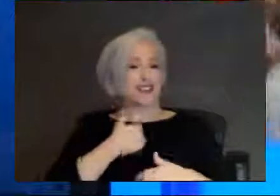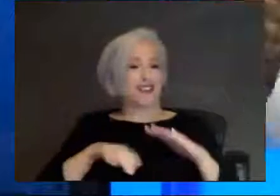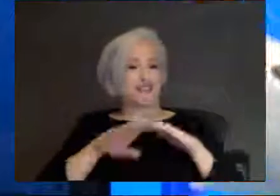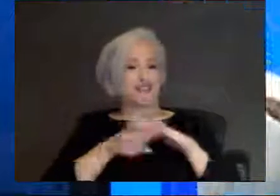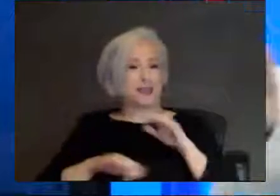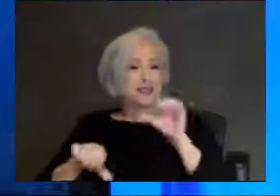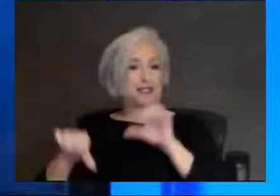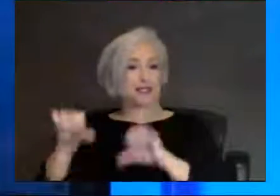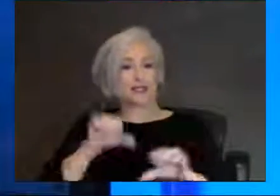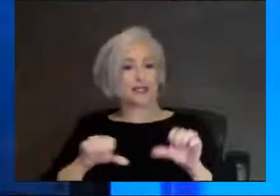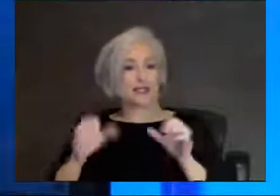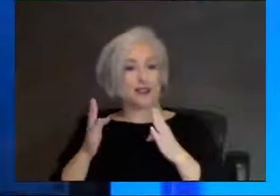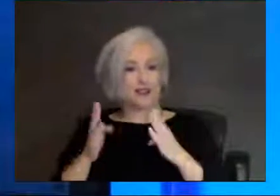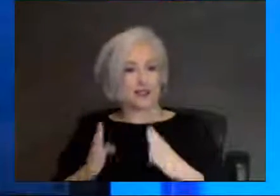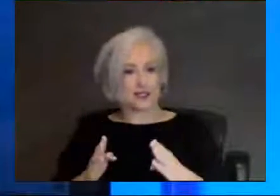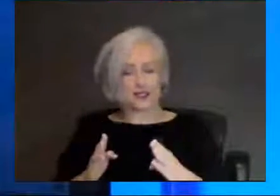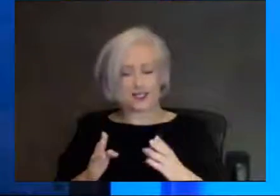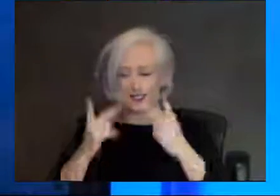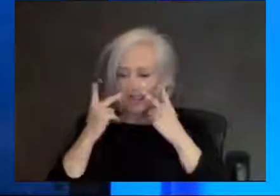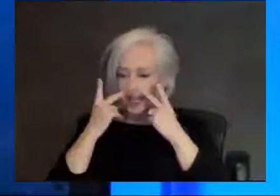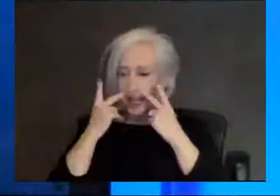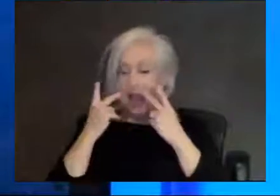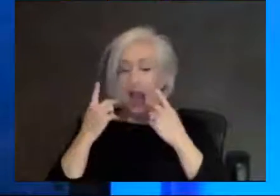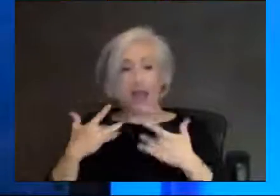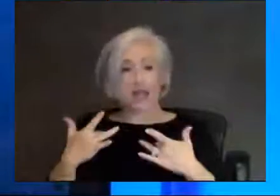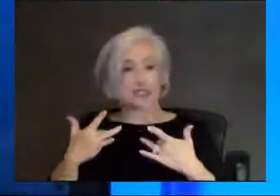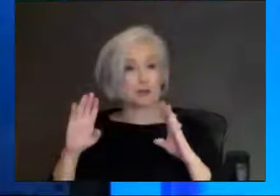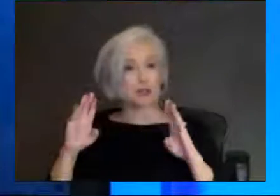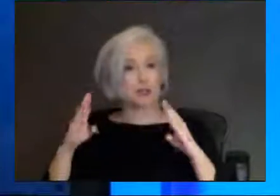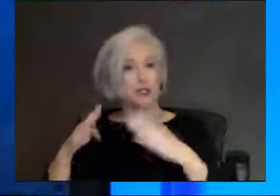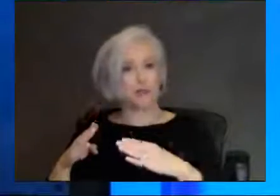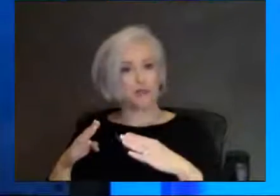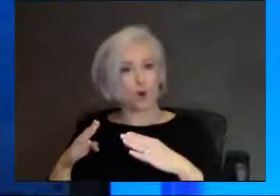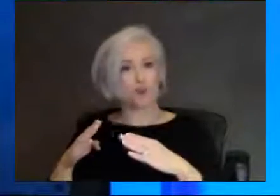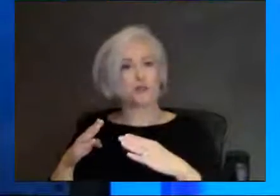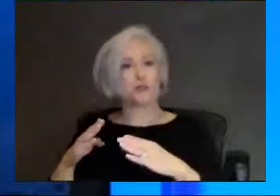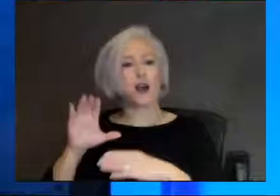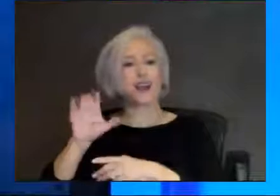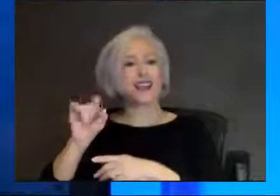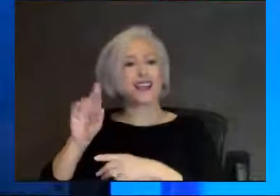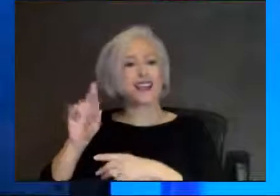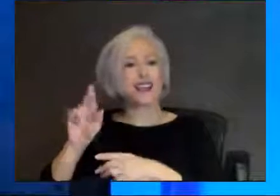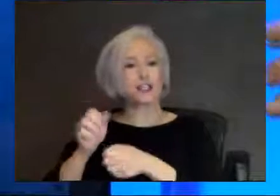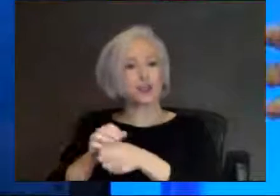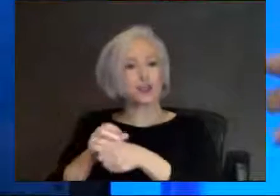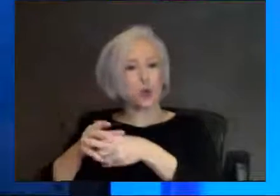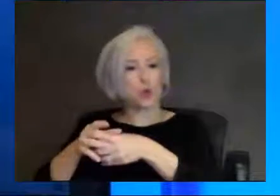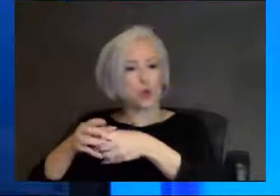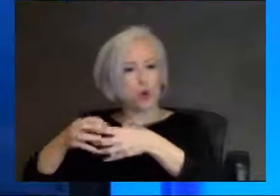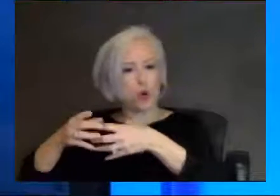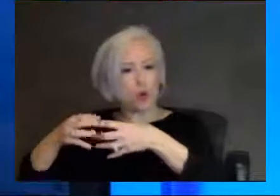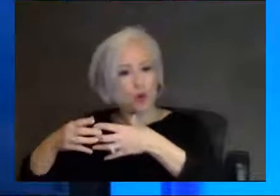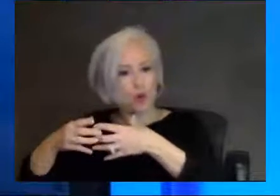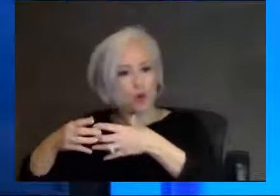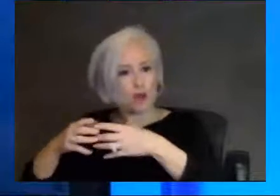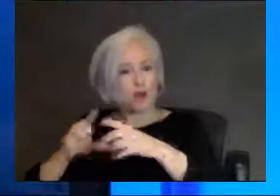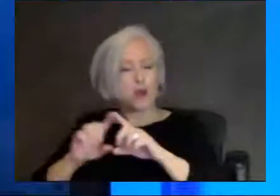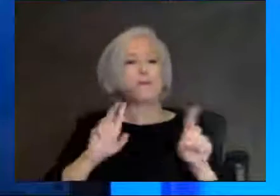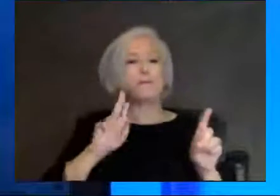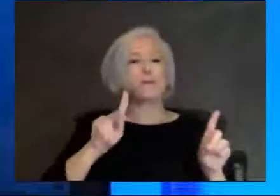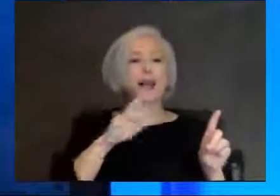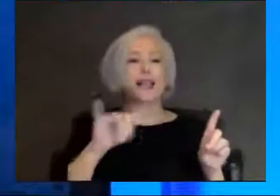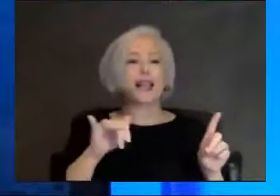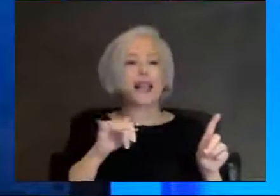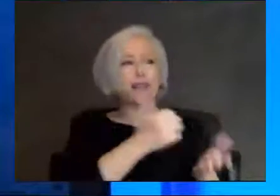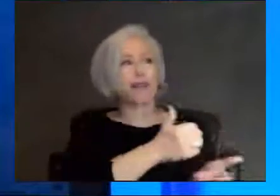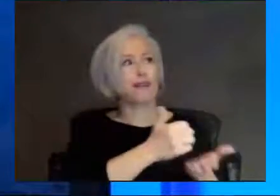role in colon cancer growth. But when I got involved with the Pivot and Kathy actually made me realize that this is a key